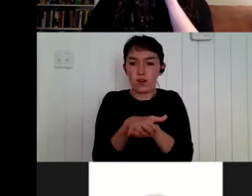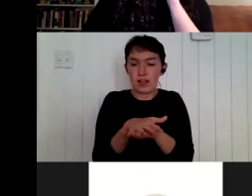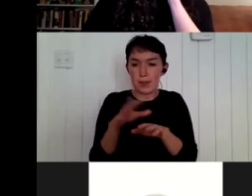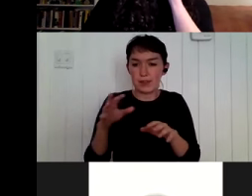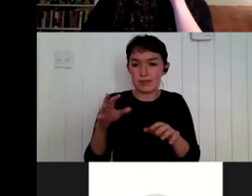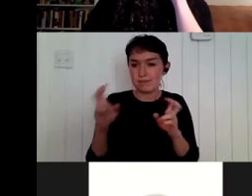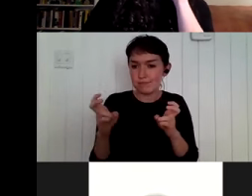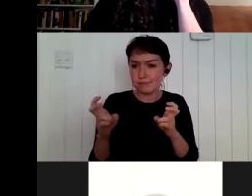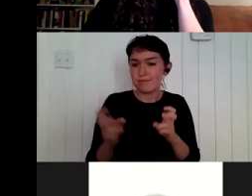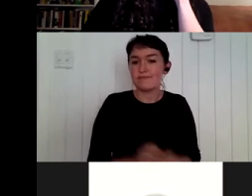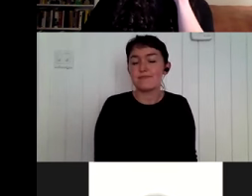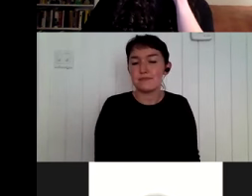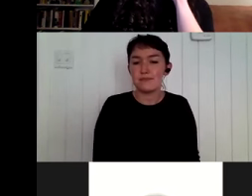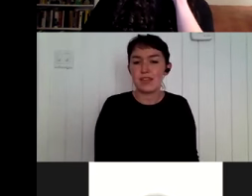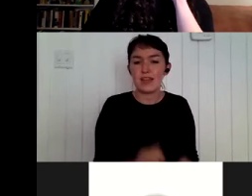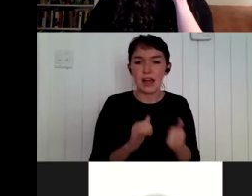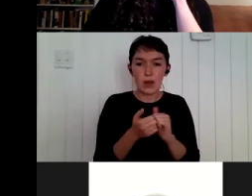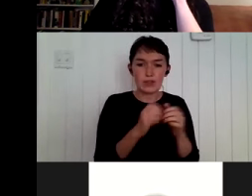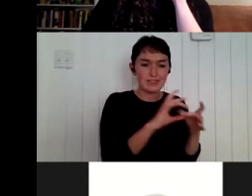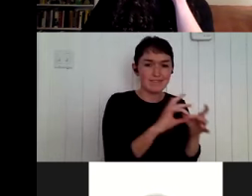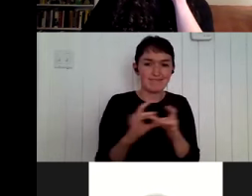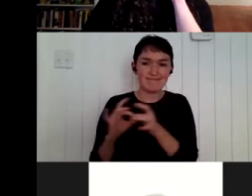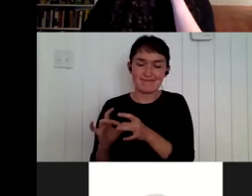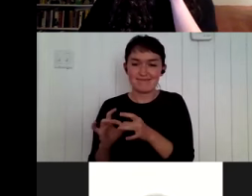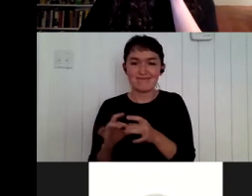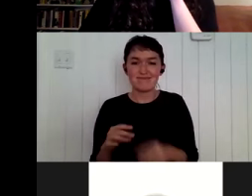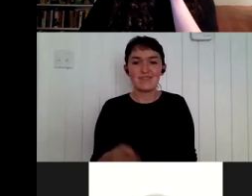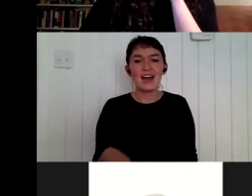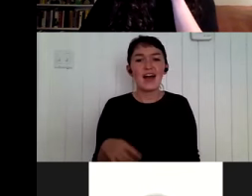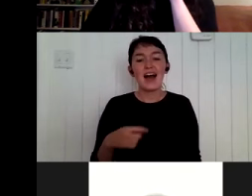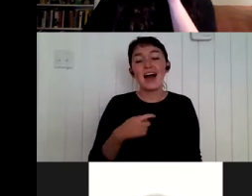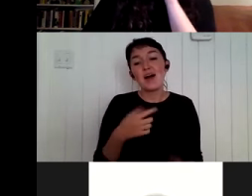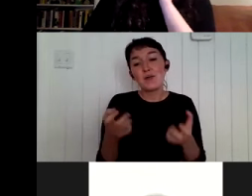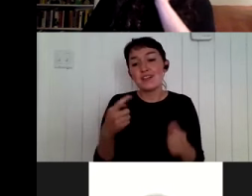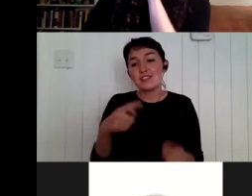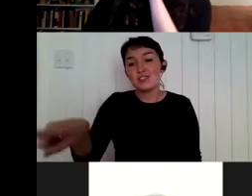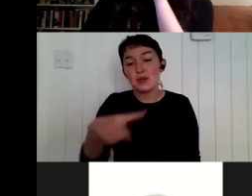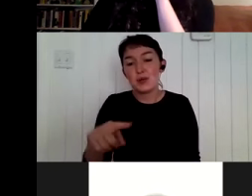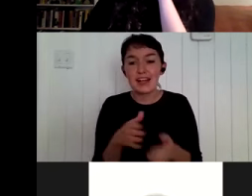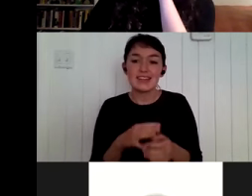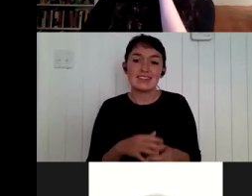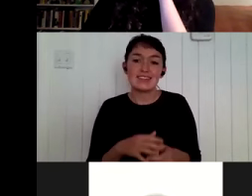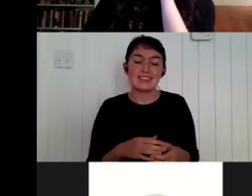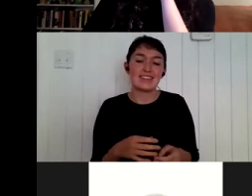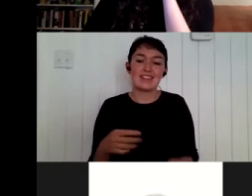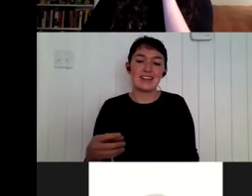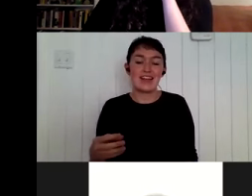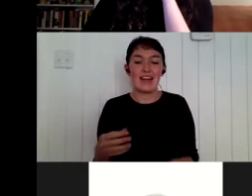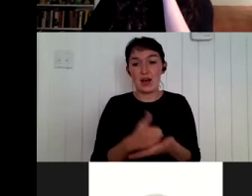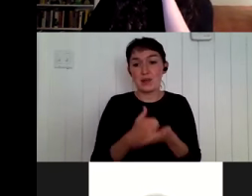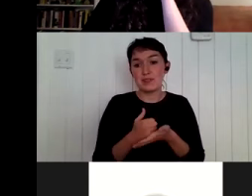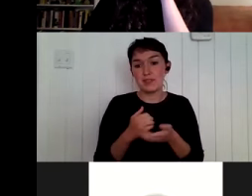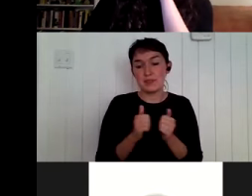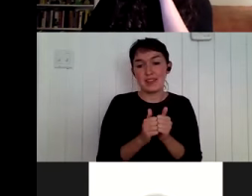with each other. I'm basically asking you all to inspire our next lines of research by connecting the dots. Okay, so